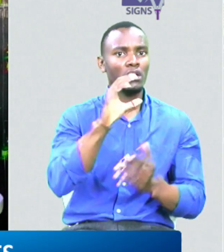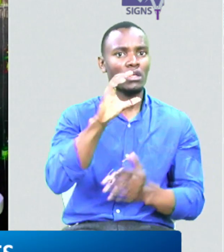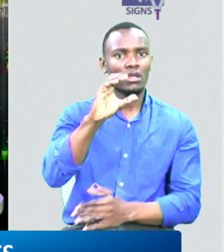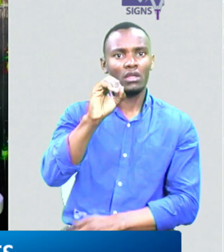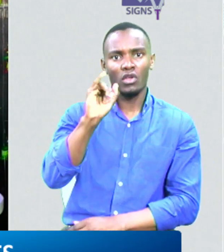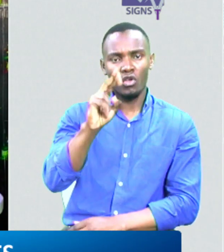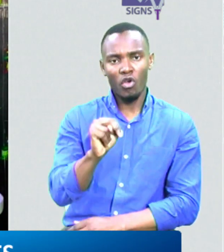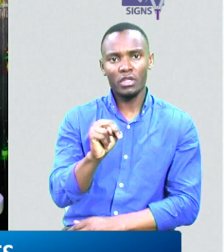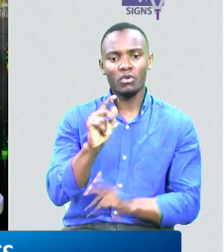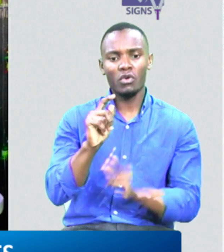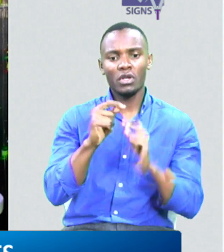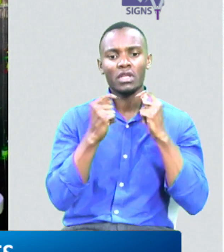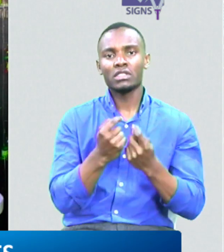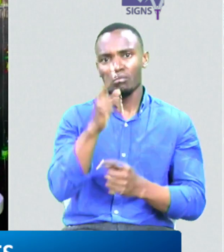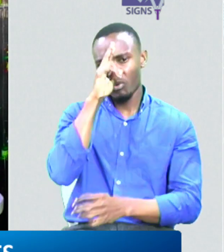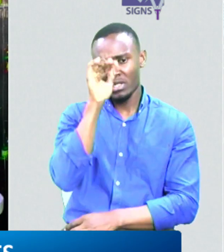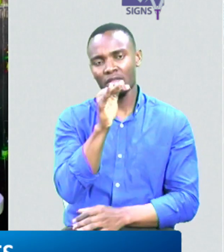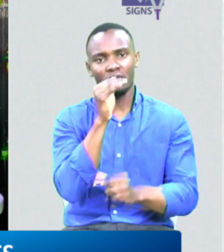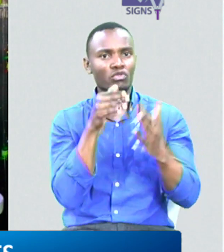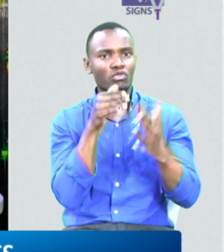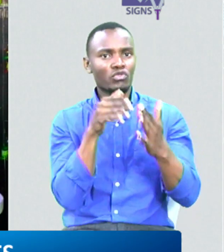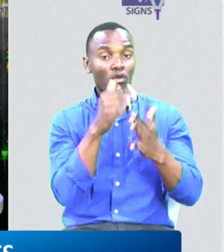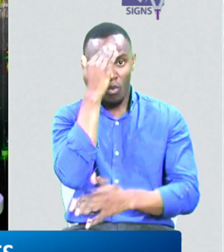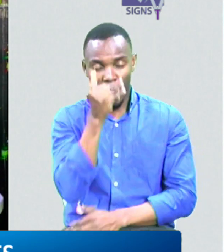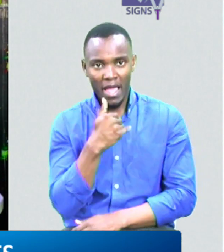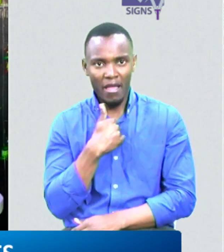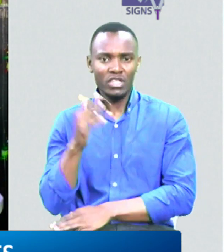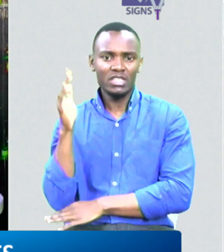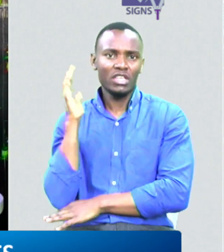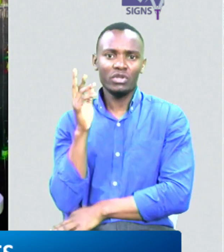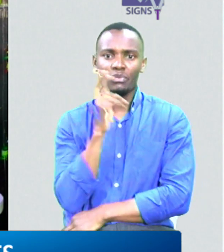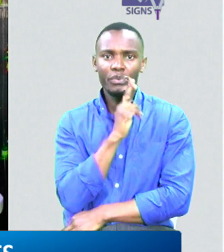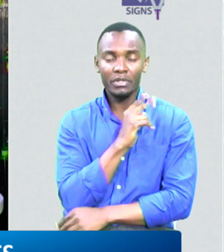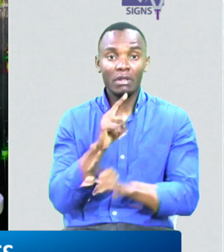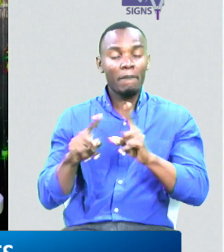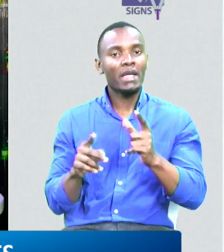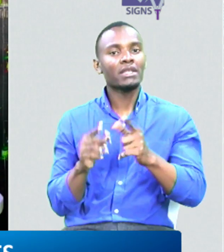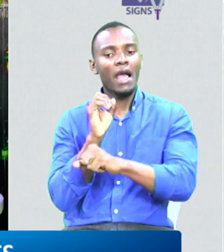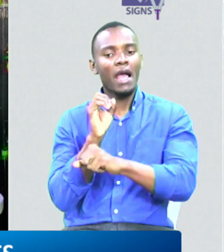premised on them completing a mandatory 1-year internship program.